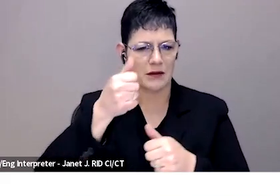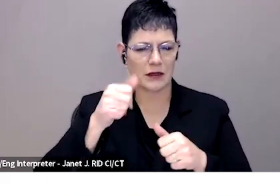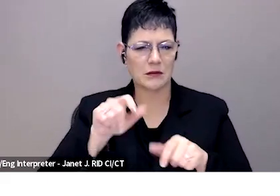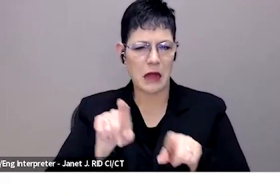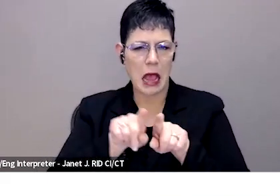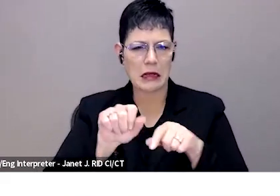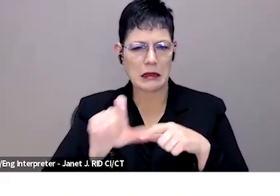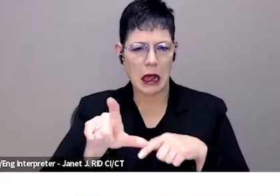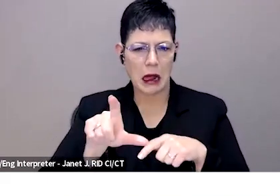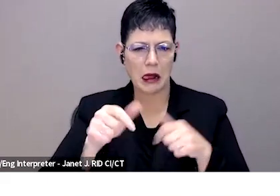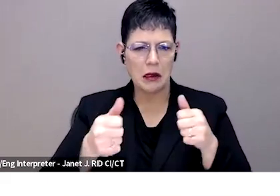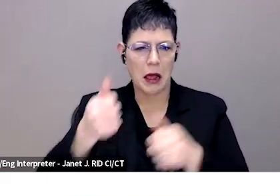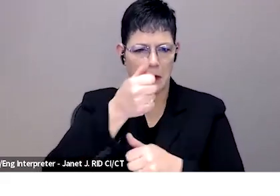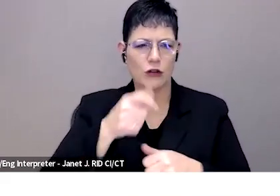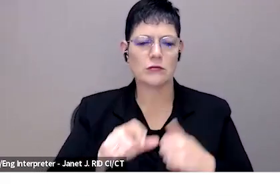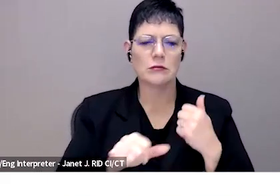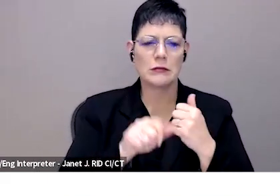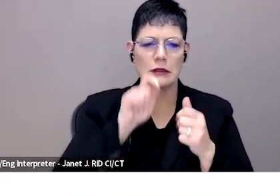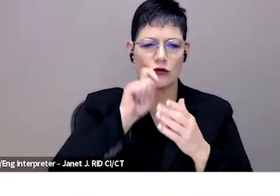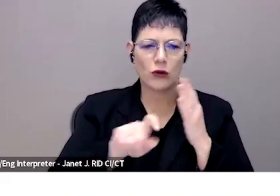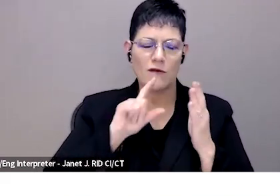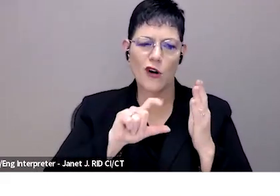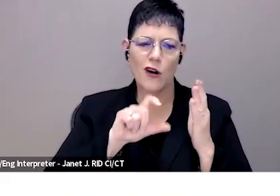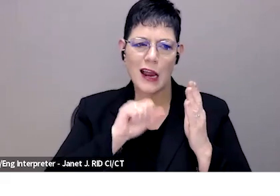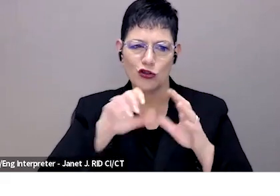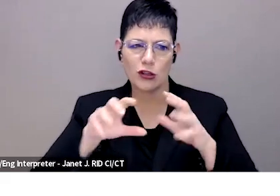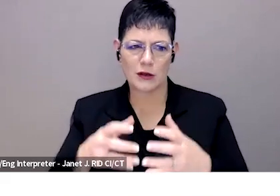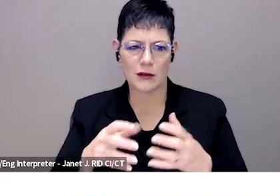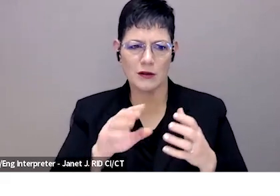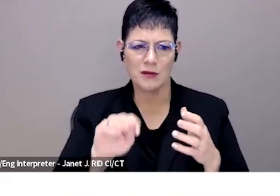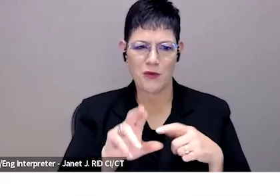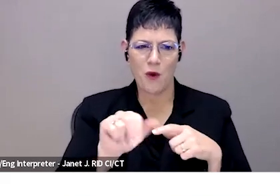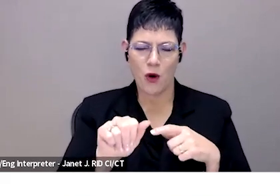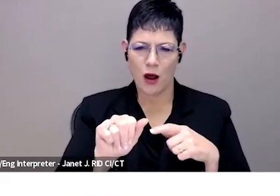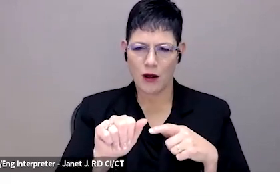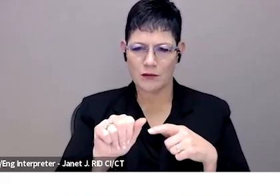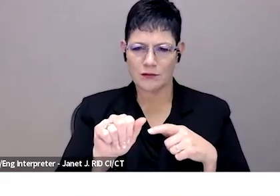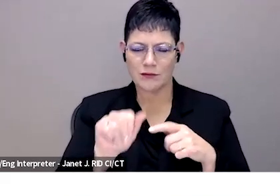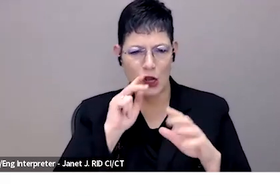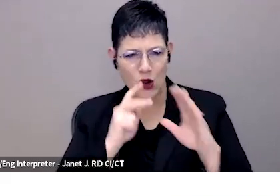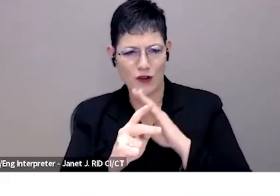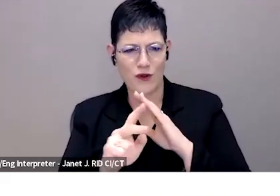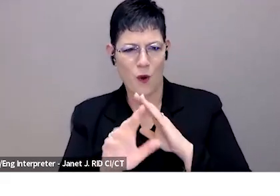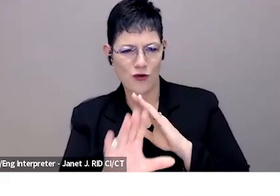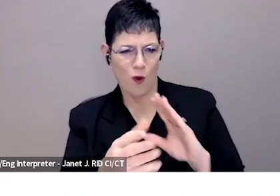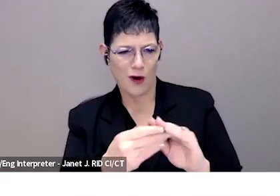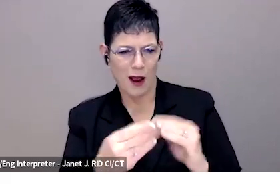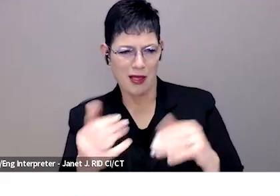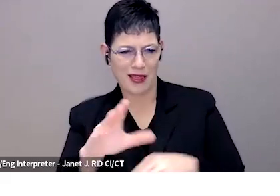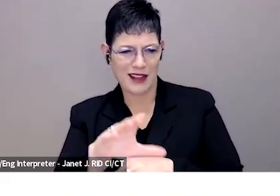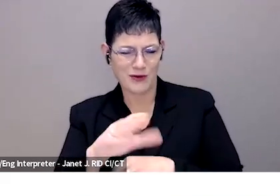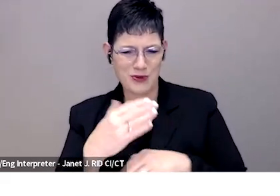Administrator and Assistant Secretary for Aging. Maura, welcome. We look forward to your framing remarks this